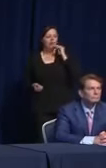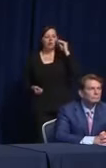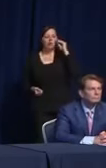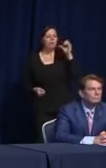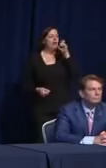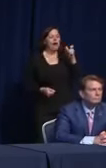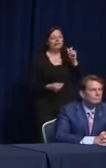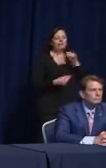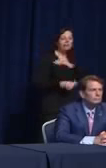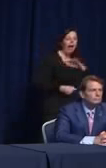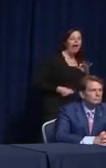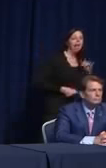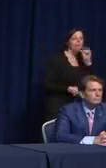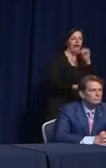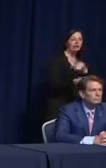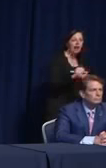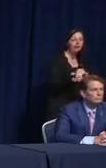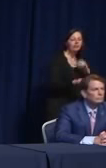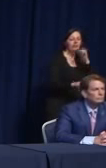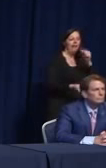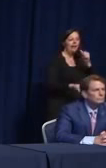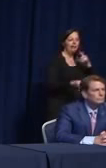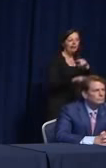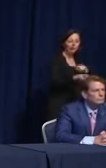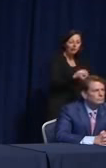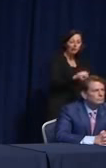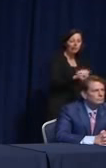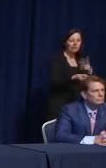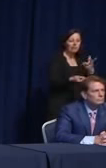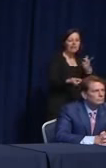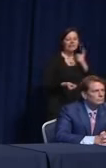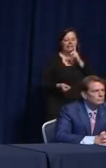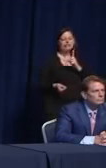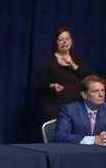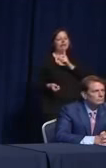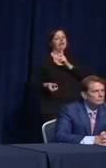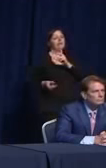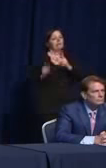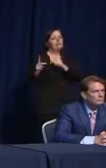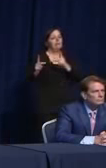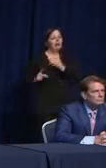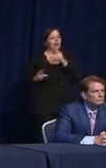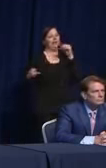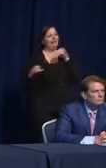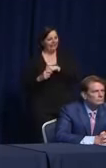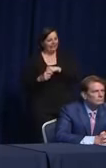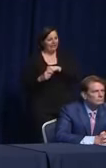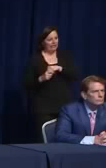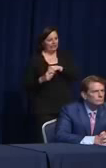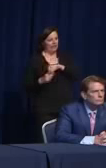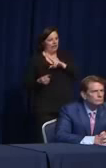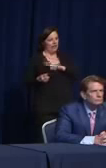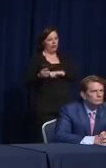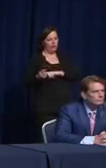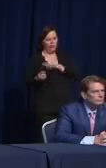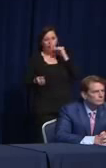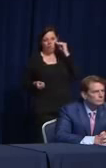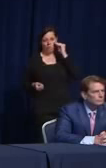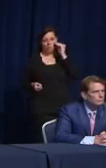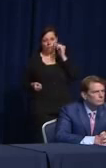the hospital and back. And the deaths are from Hudson and Essex. Yes. Thank you for that. No.